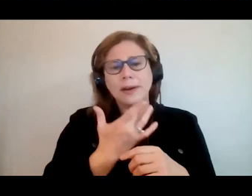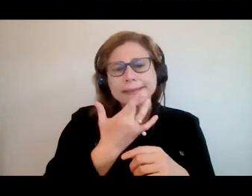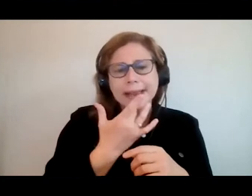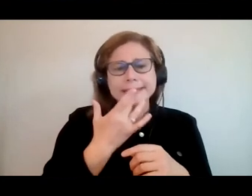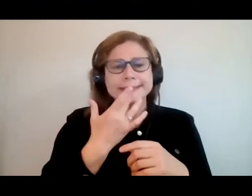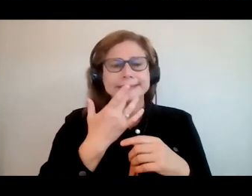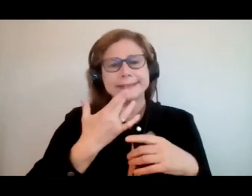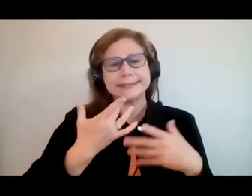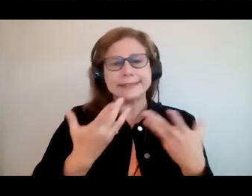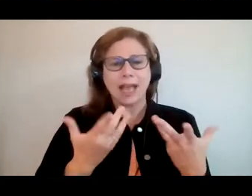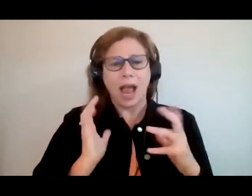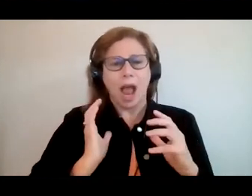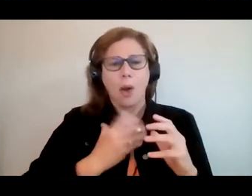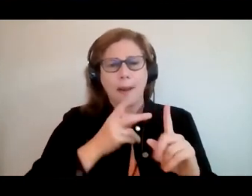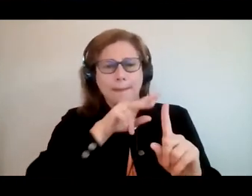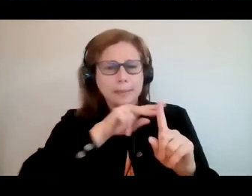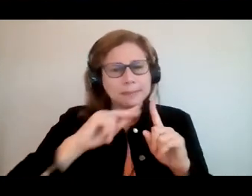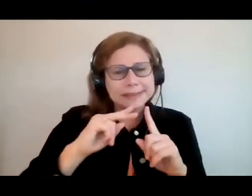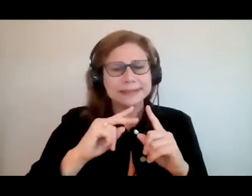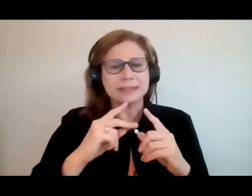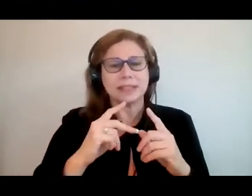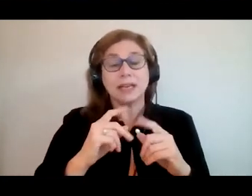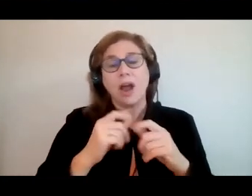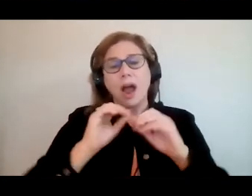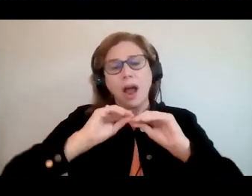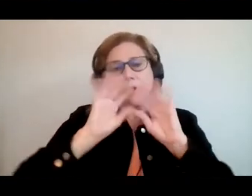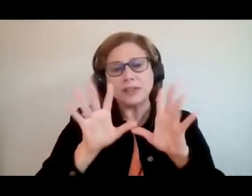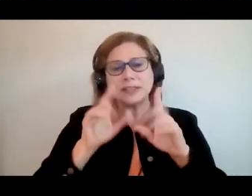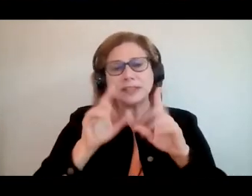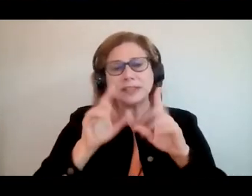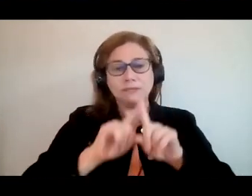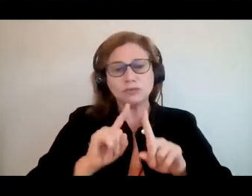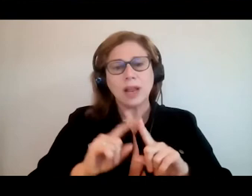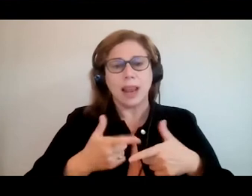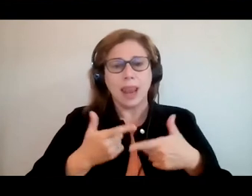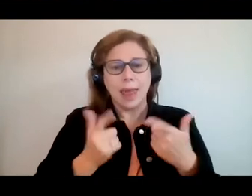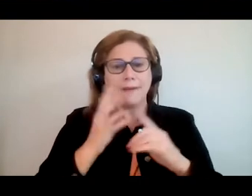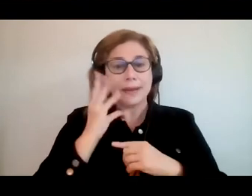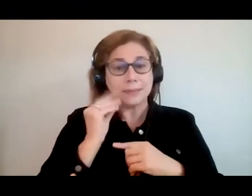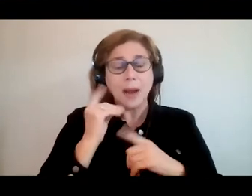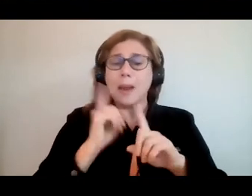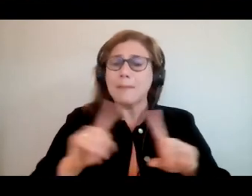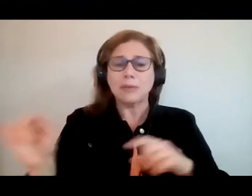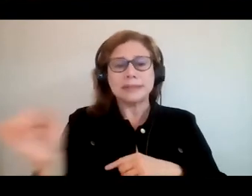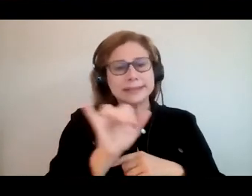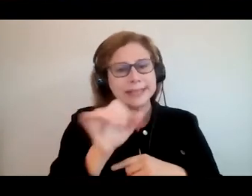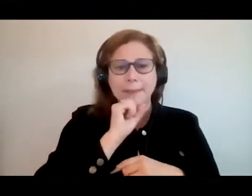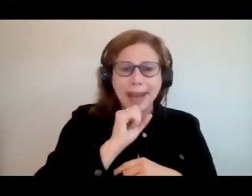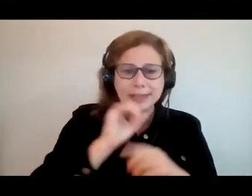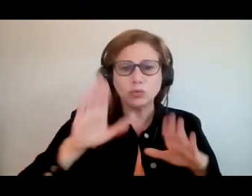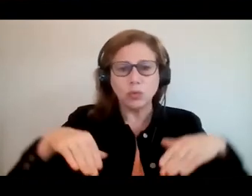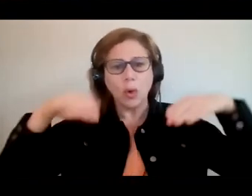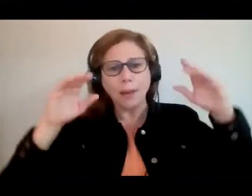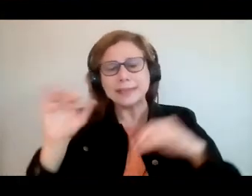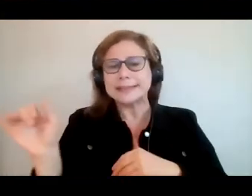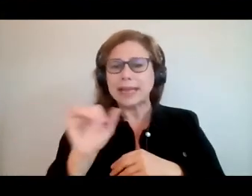stuff like that. So obviously having different life experiences in a lot of ways, we still are the same age, grew up in the same North